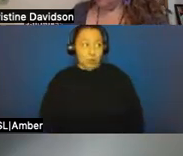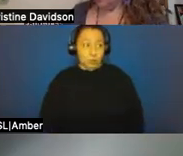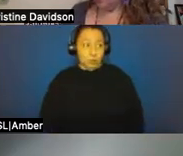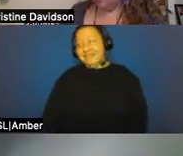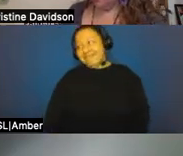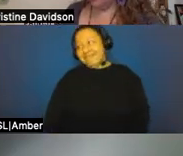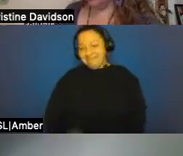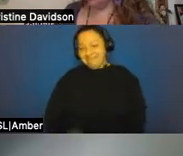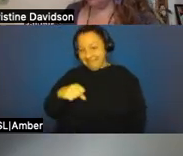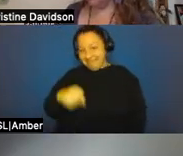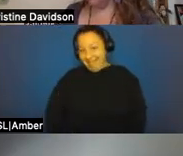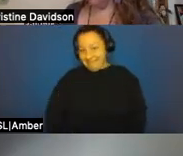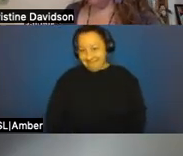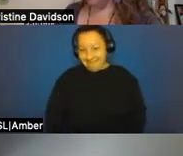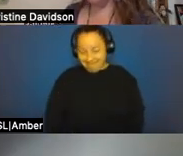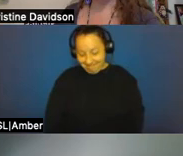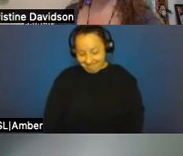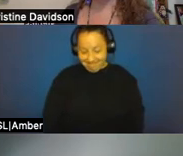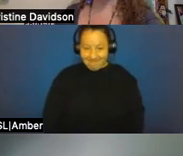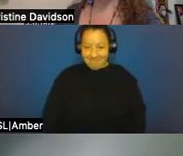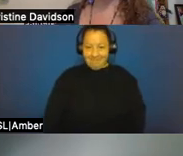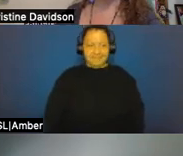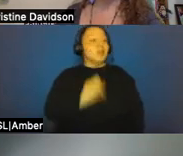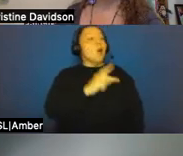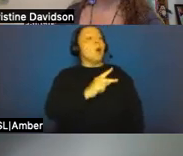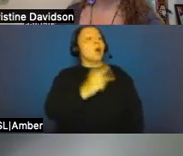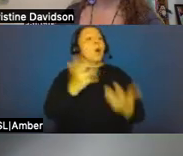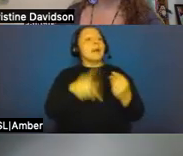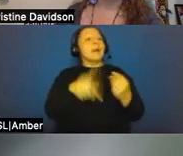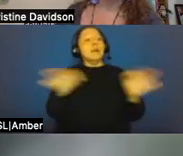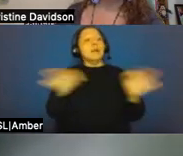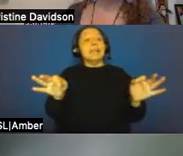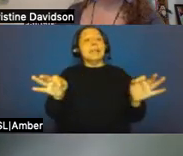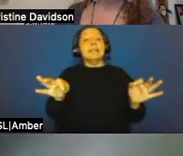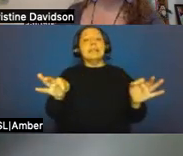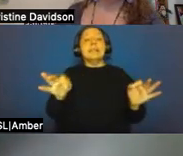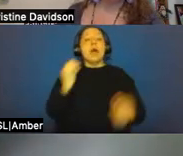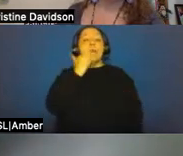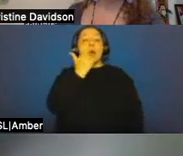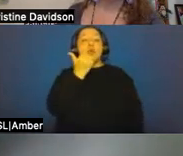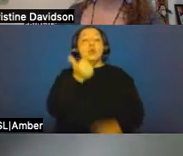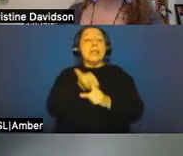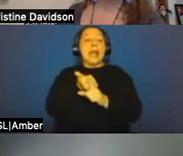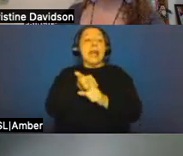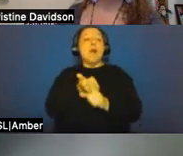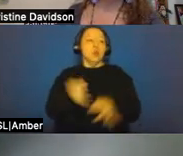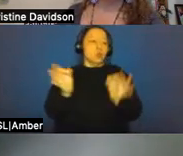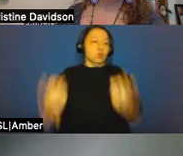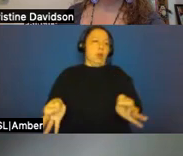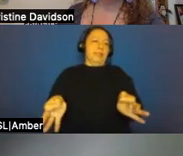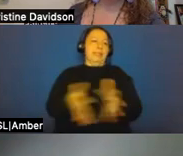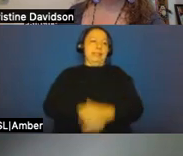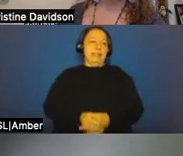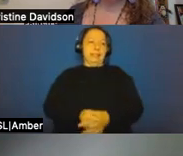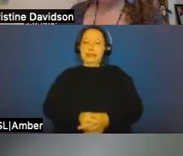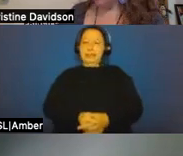Okay. How about this one? Prostitution is a choice. Do you agree with that? Are you somewhere in the middle,